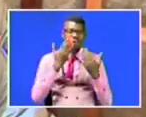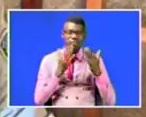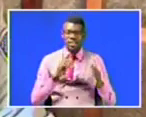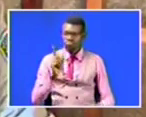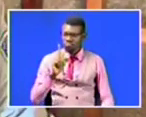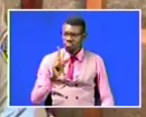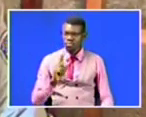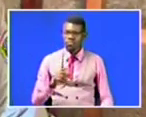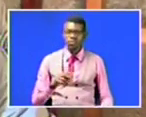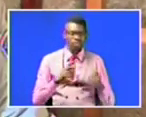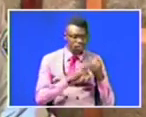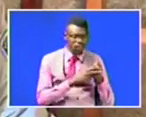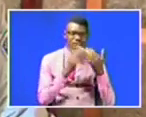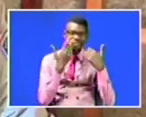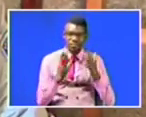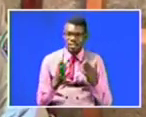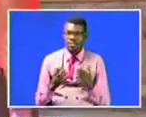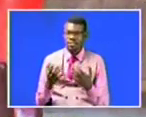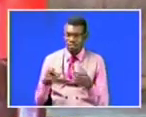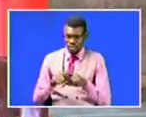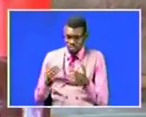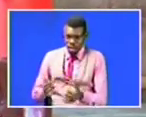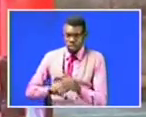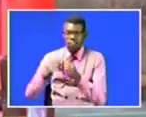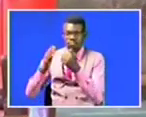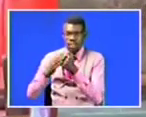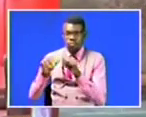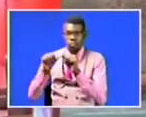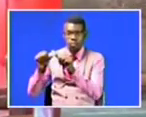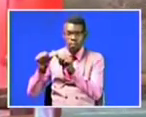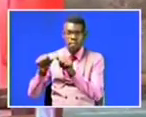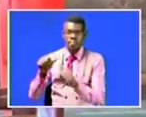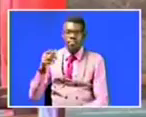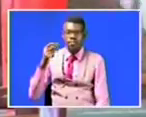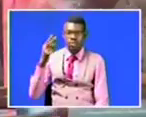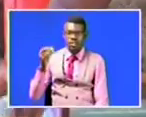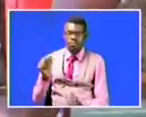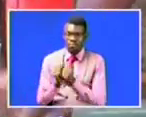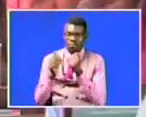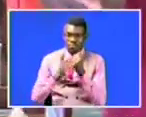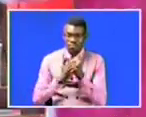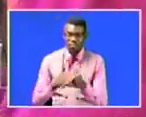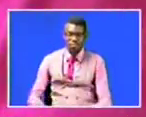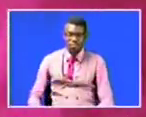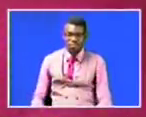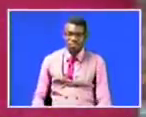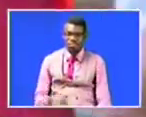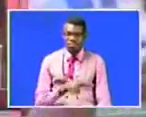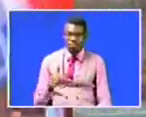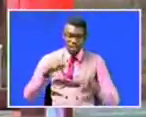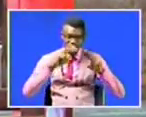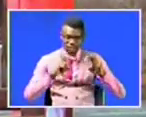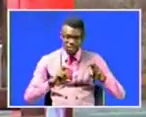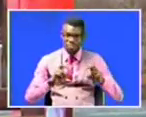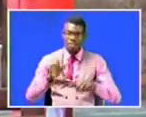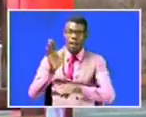sasa zingine utarudi kwa hoteli sana. Sasa hizi ni saa tatu. Still in 2019, another study conducted at Enwek Hospital in